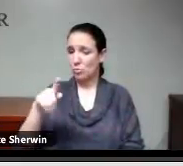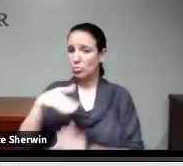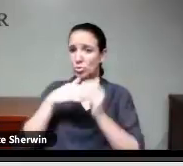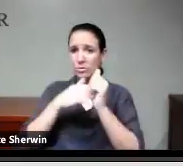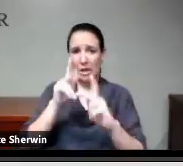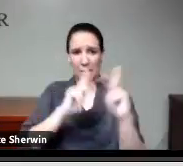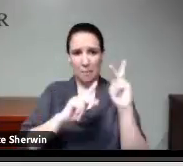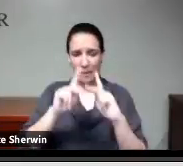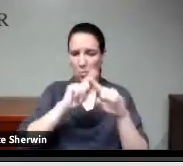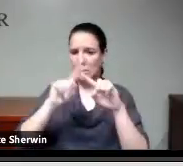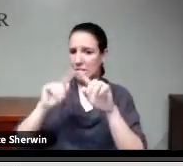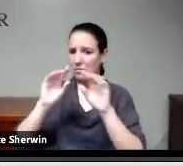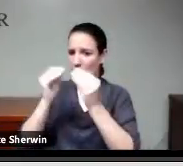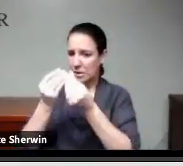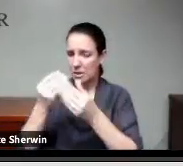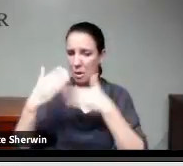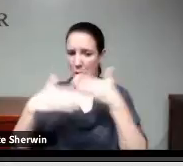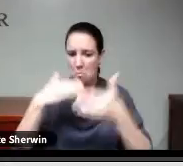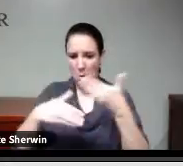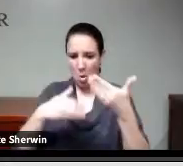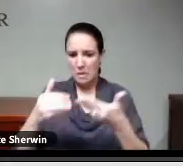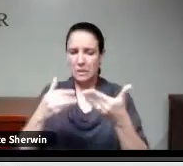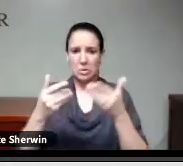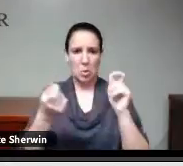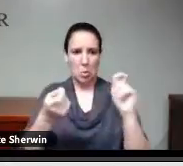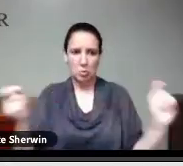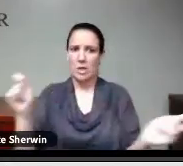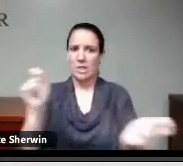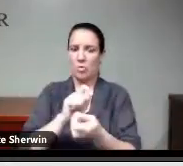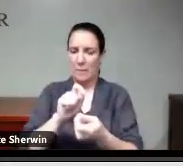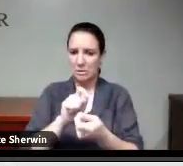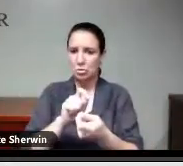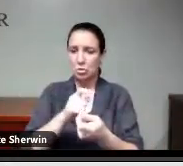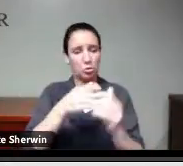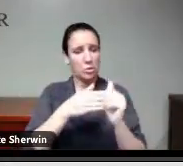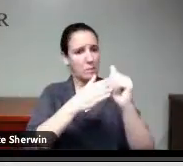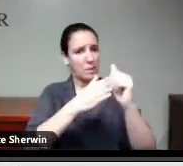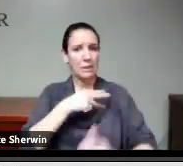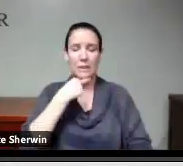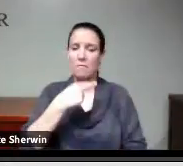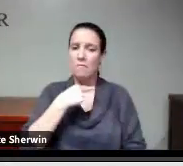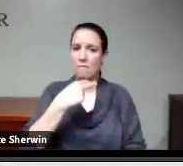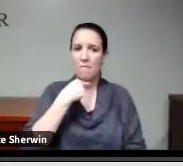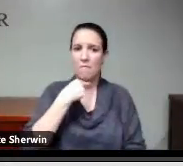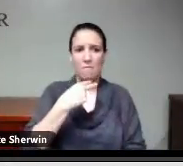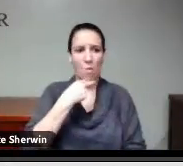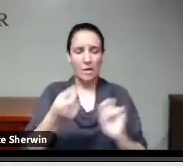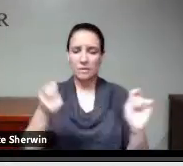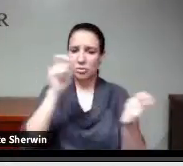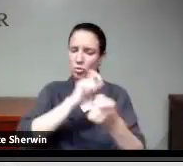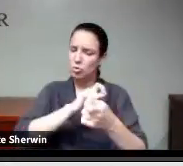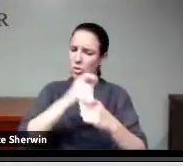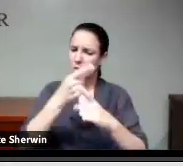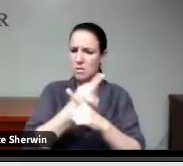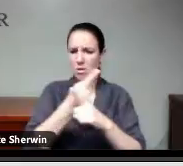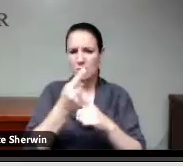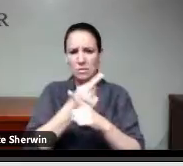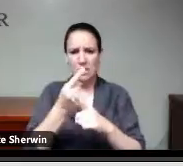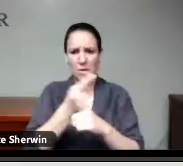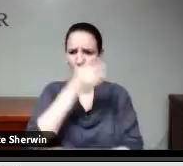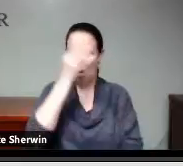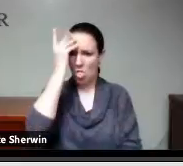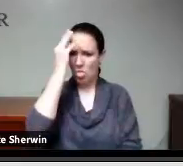organizations through the process of fundamental transformation. She has been a leading voice in shaping contemporary thinking and practice around integrated and